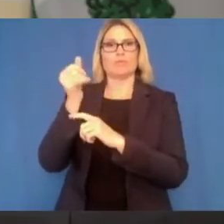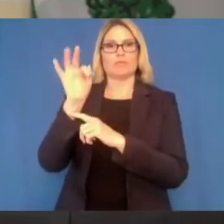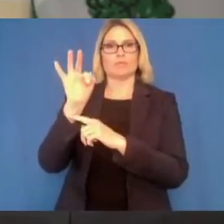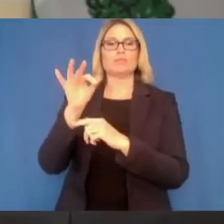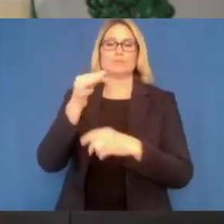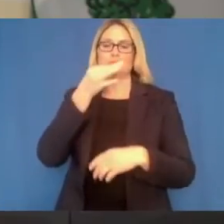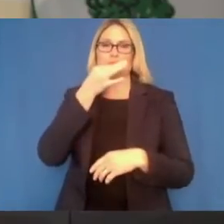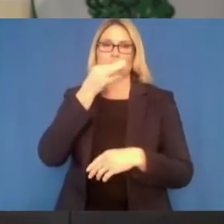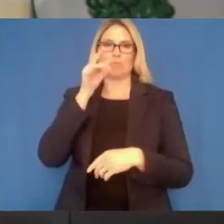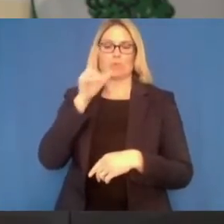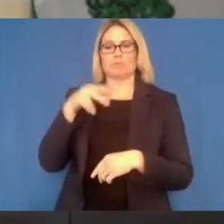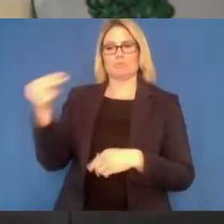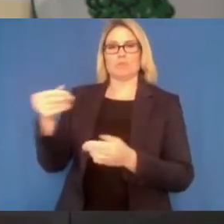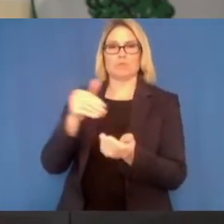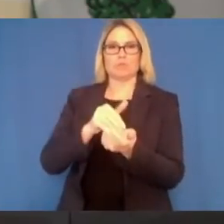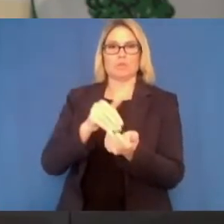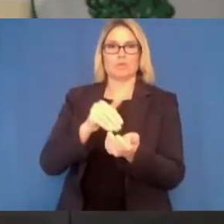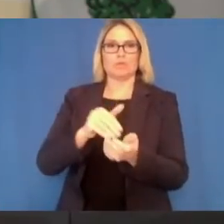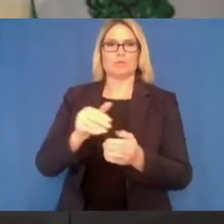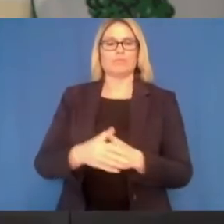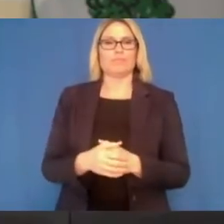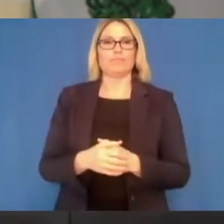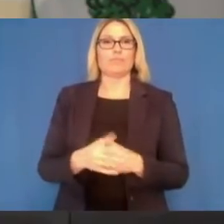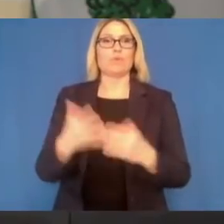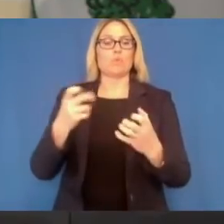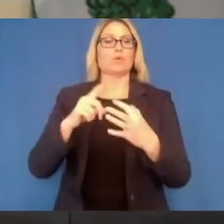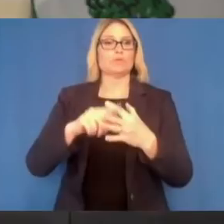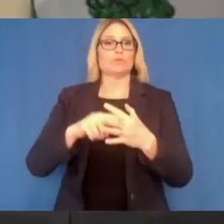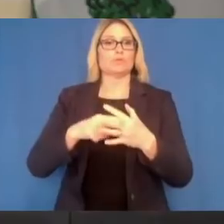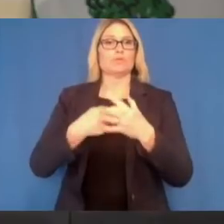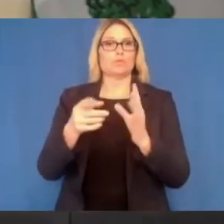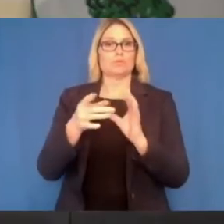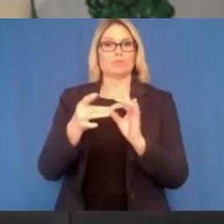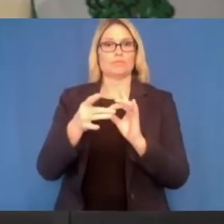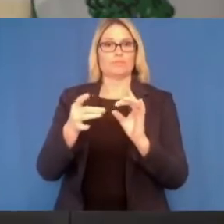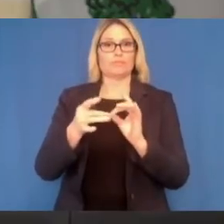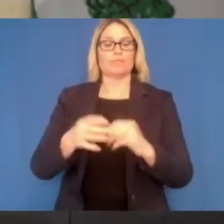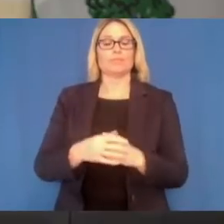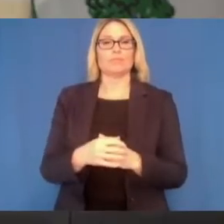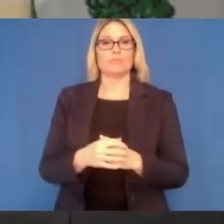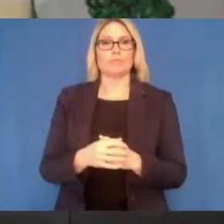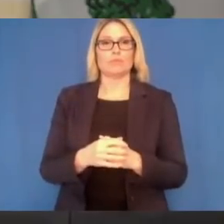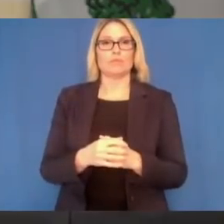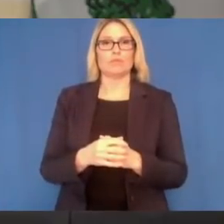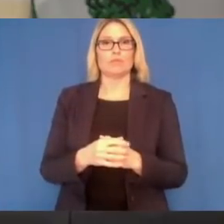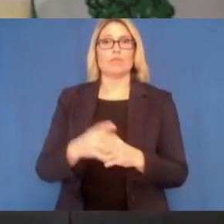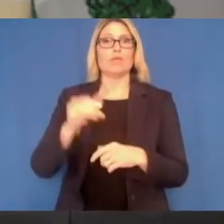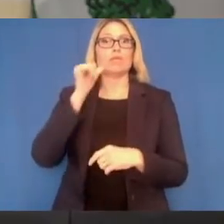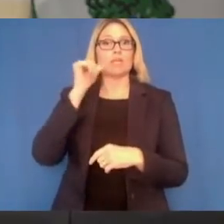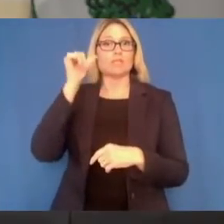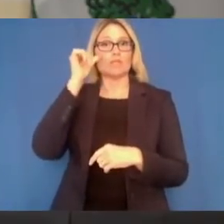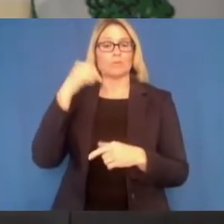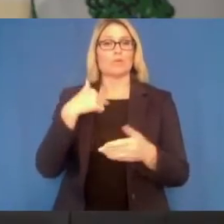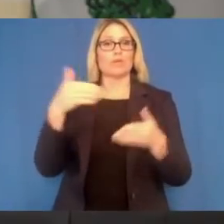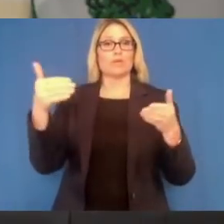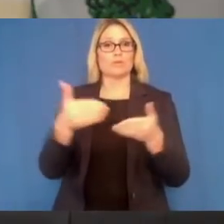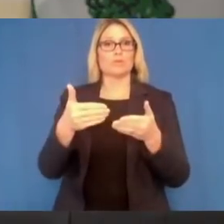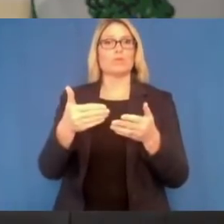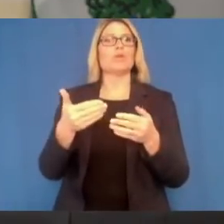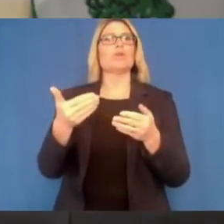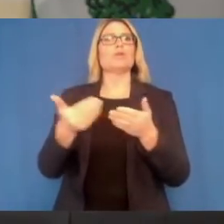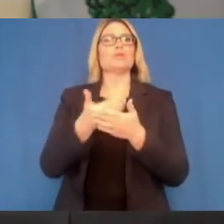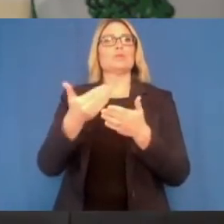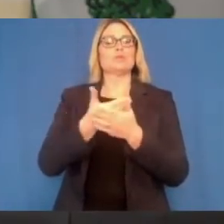I just wanted to start off with that yesterday we introduced some new circuit